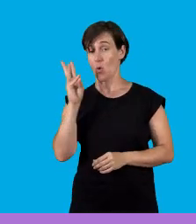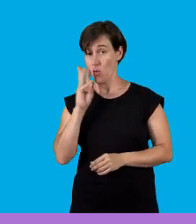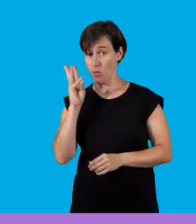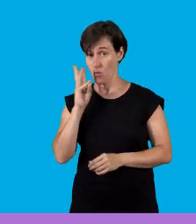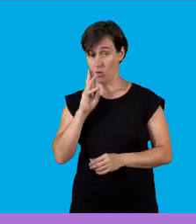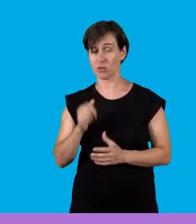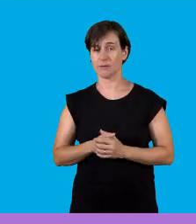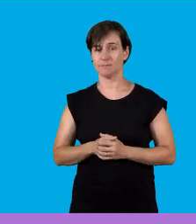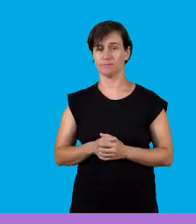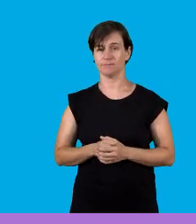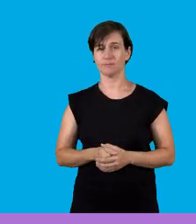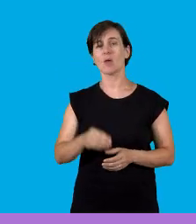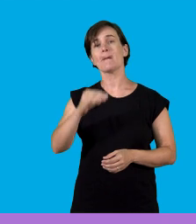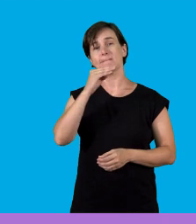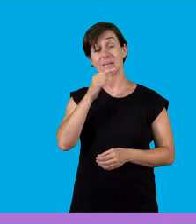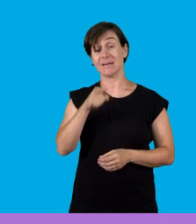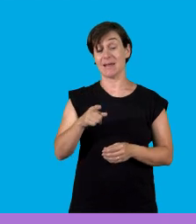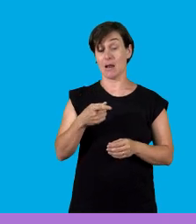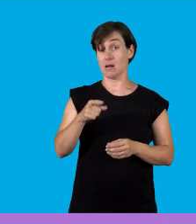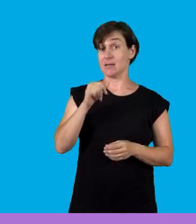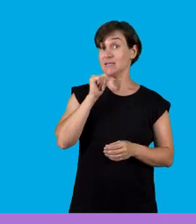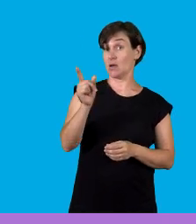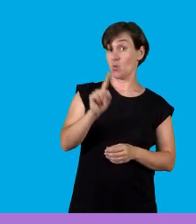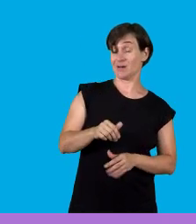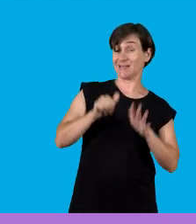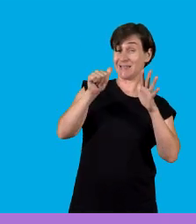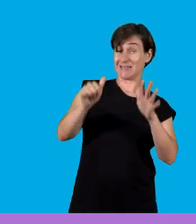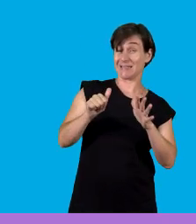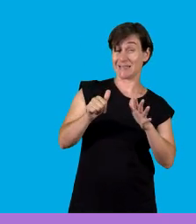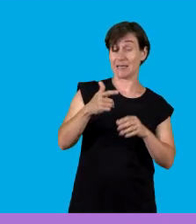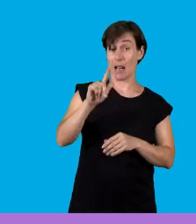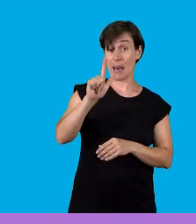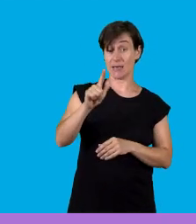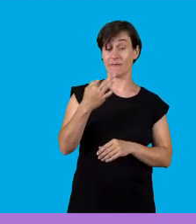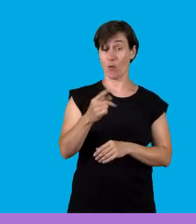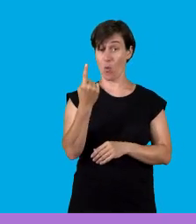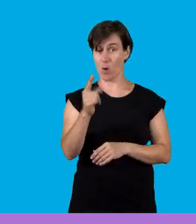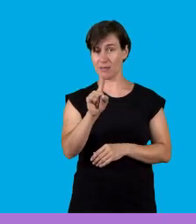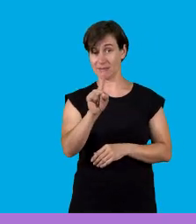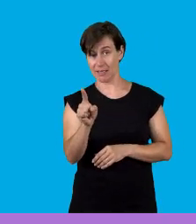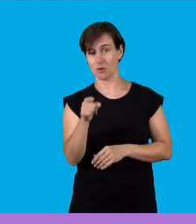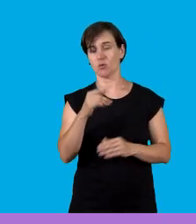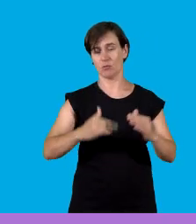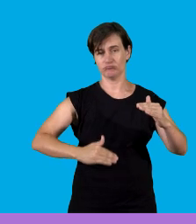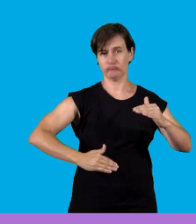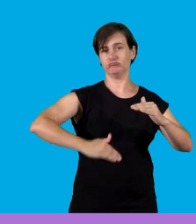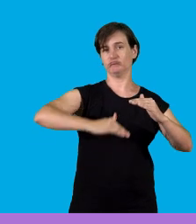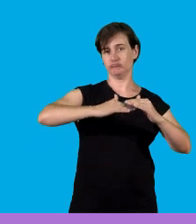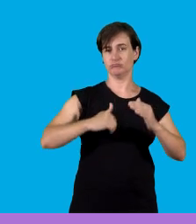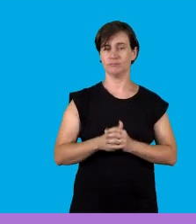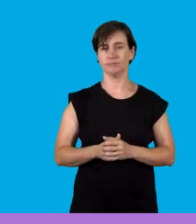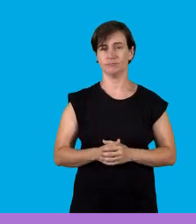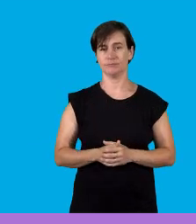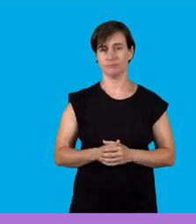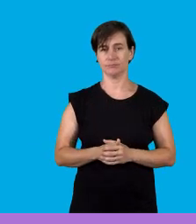of water. Then we know that it takes 16 seconds, right? Or 1 second